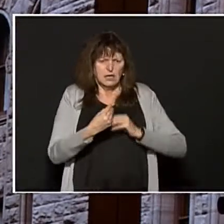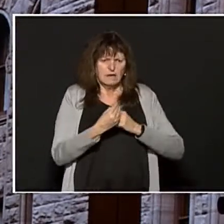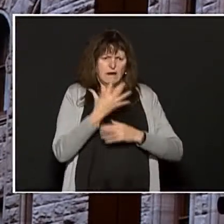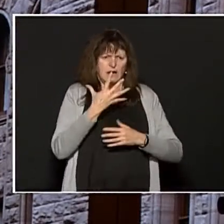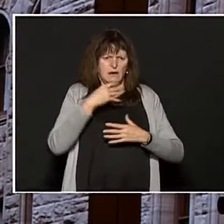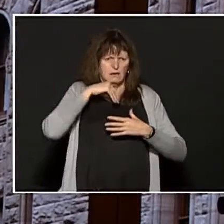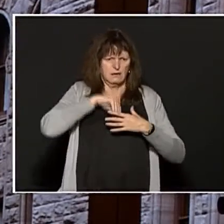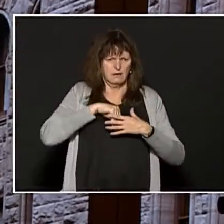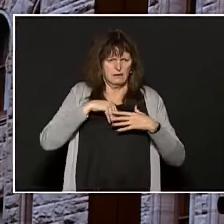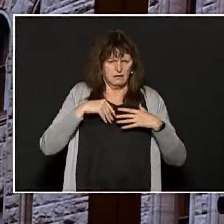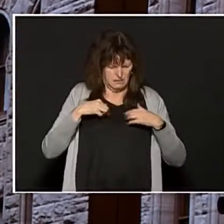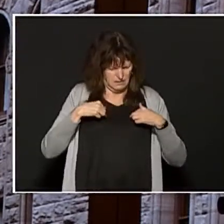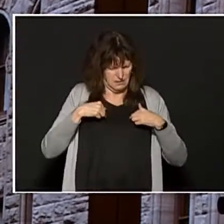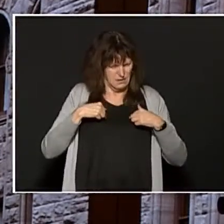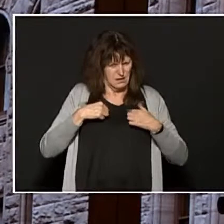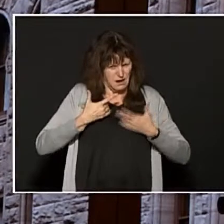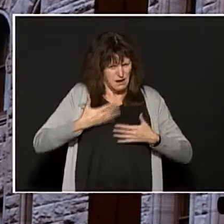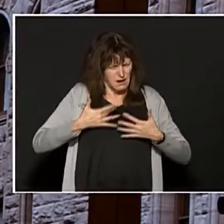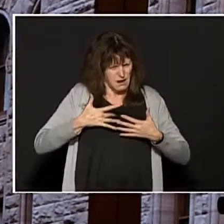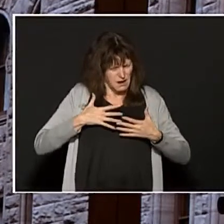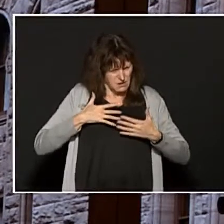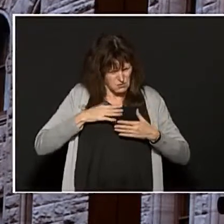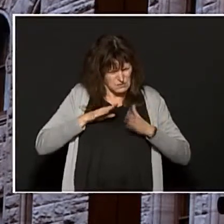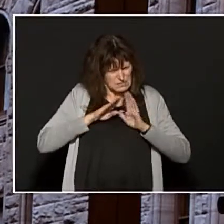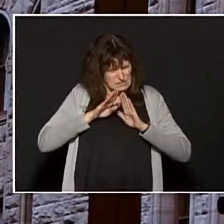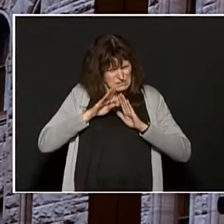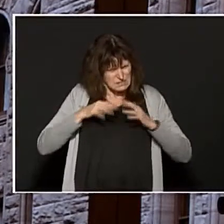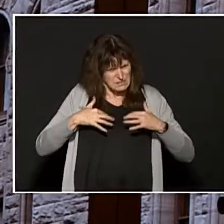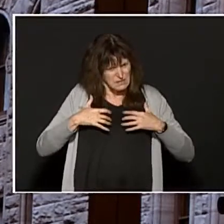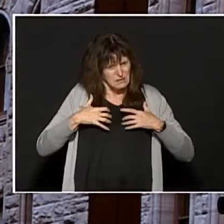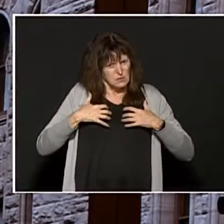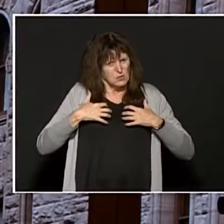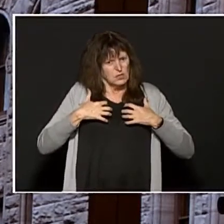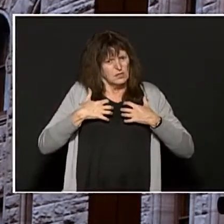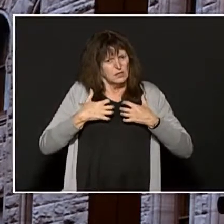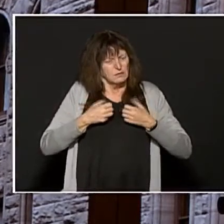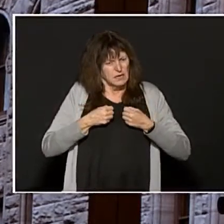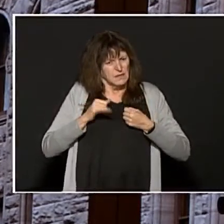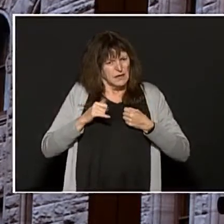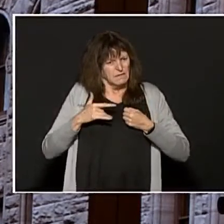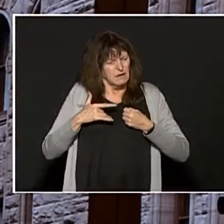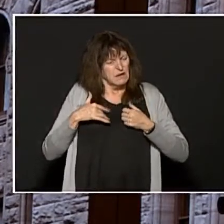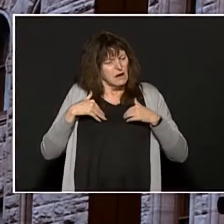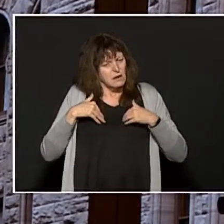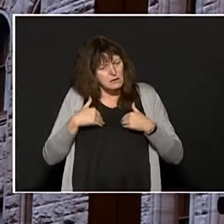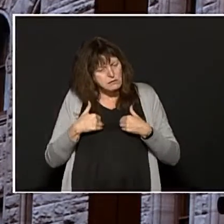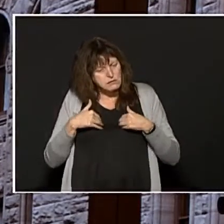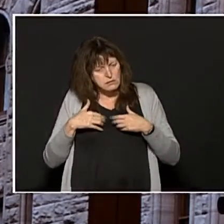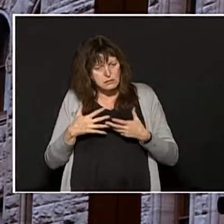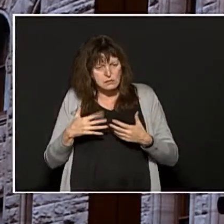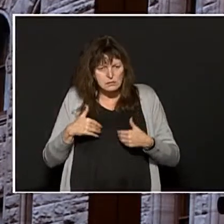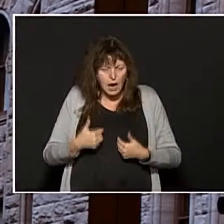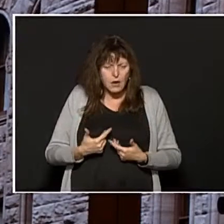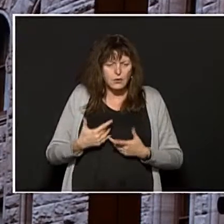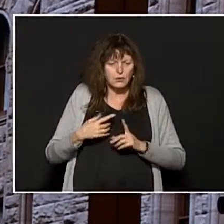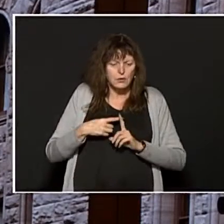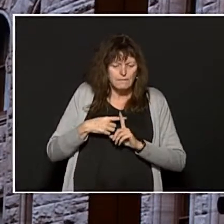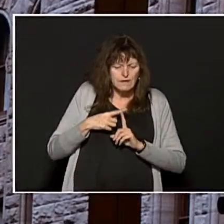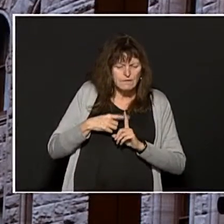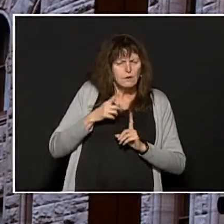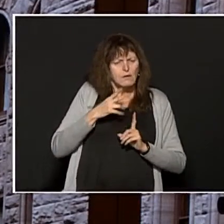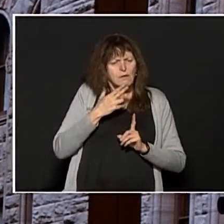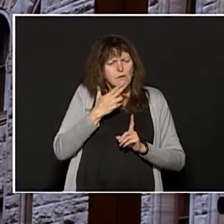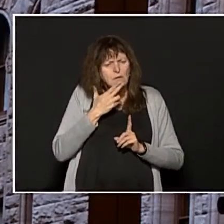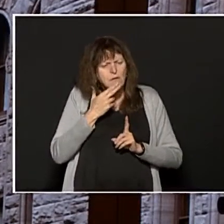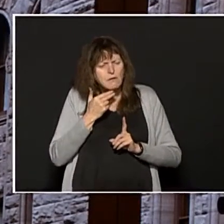rolling. When that happens, you get things such as feeling achy and tired a bit. You get things like a low-grade fever that lasts for 48 hours, 72